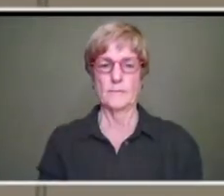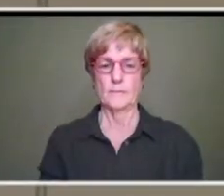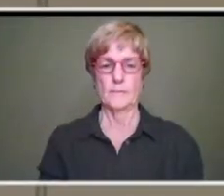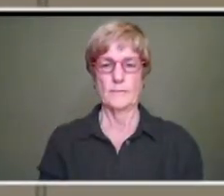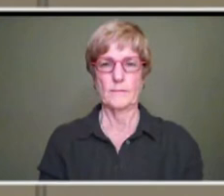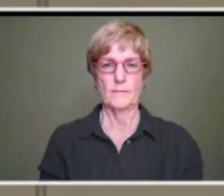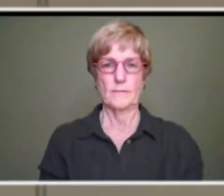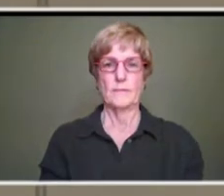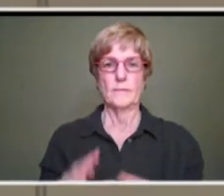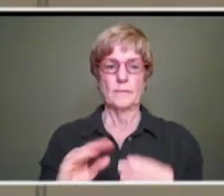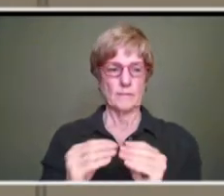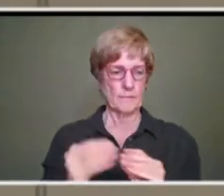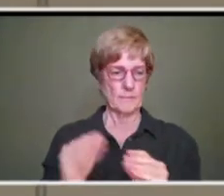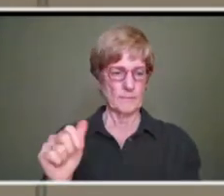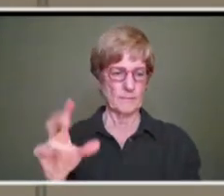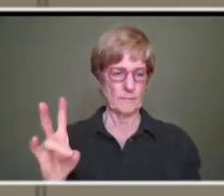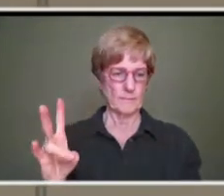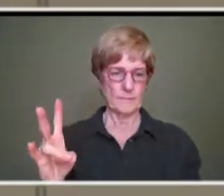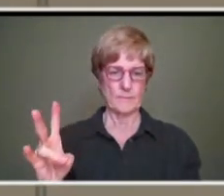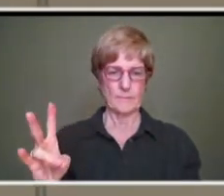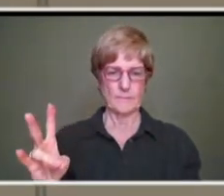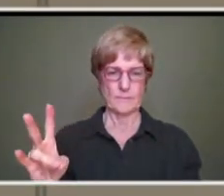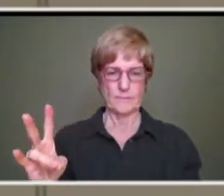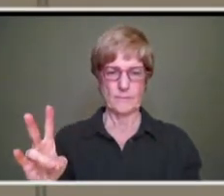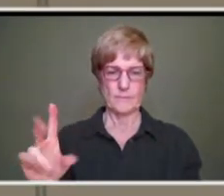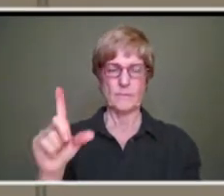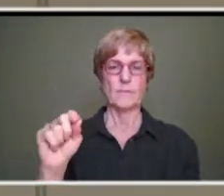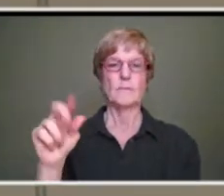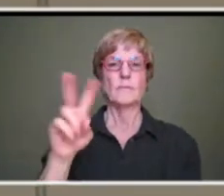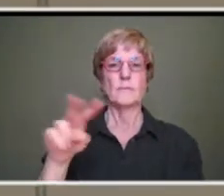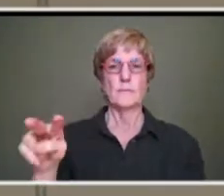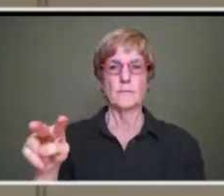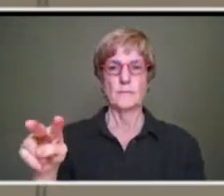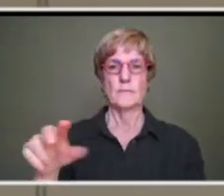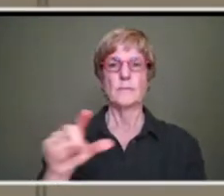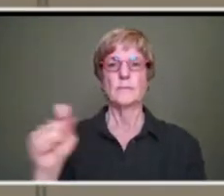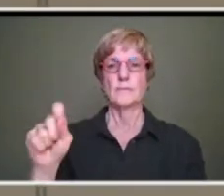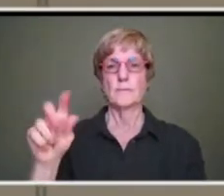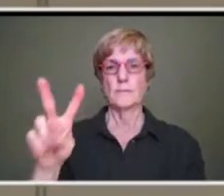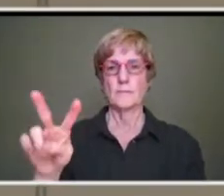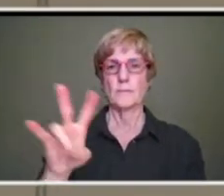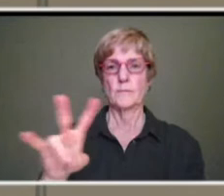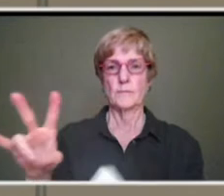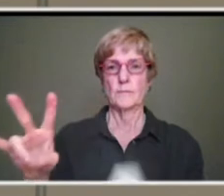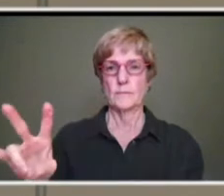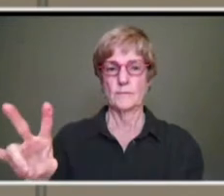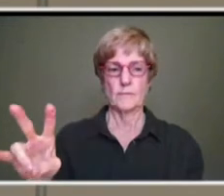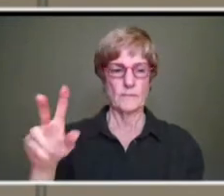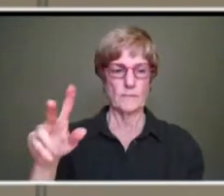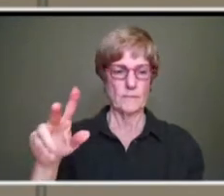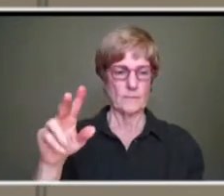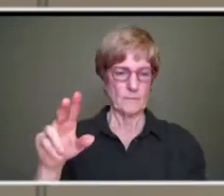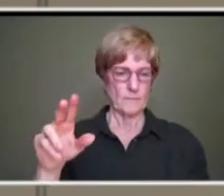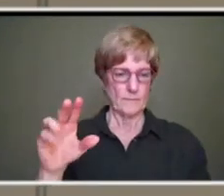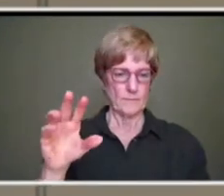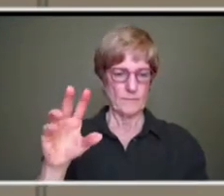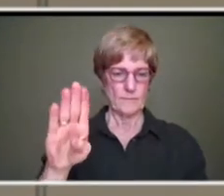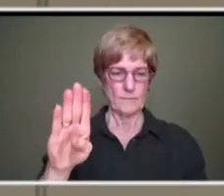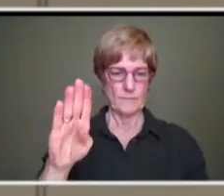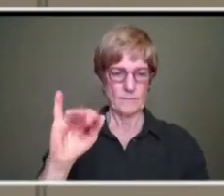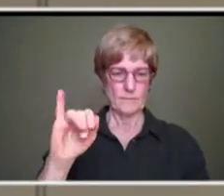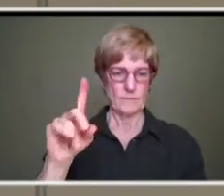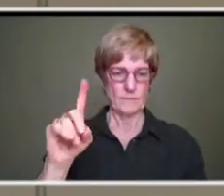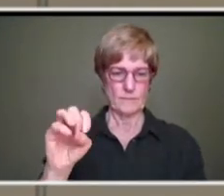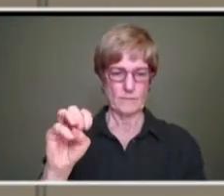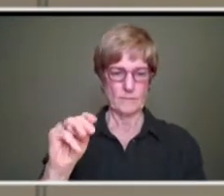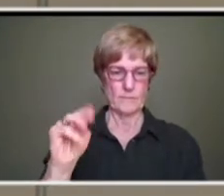item number 17 Edition number 2022-277 by buildum LLC is a